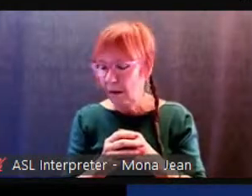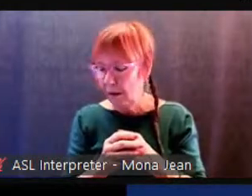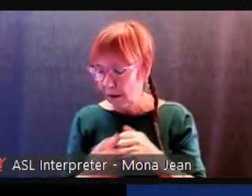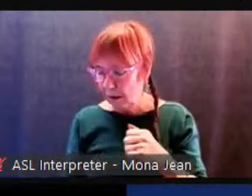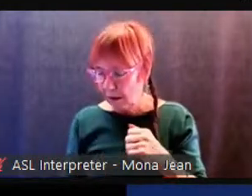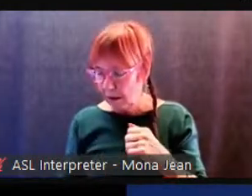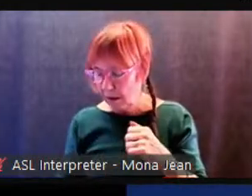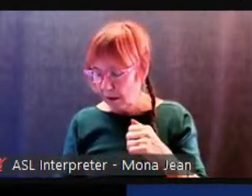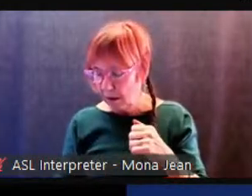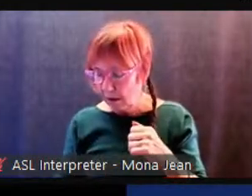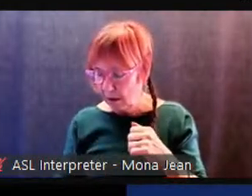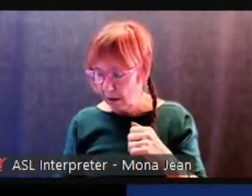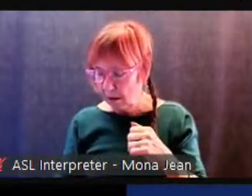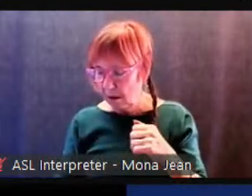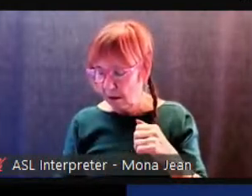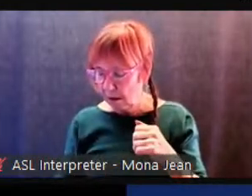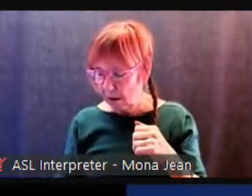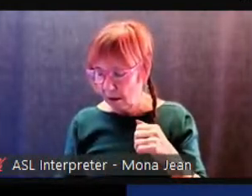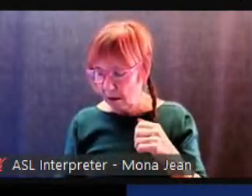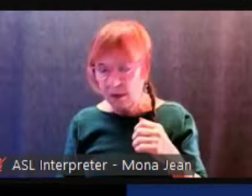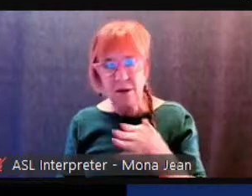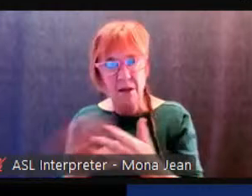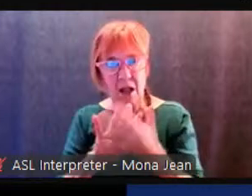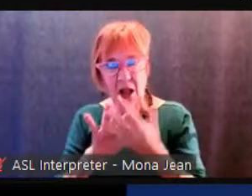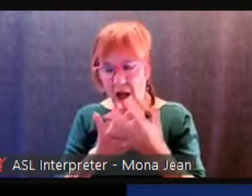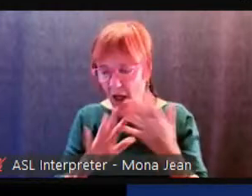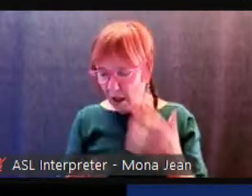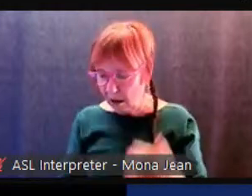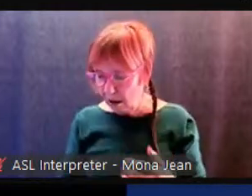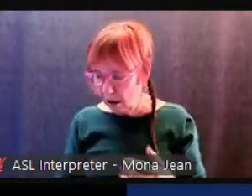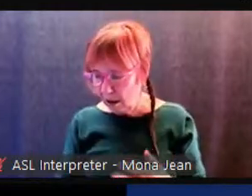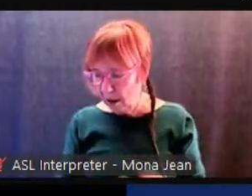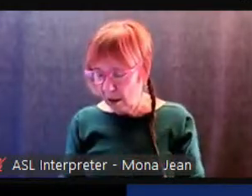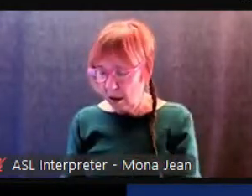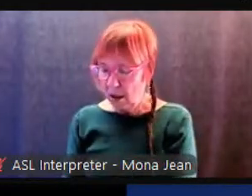Concern, that area code 626.